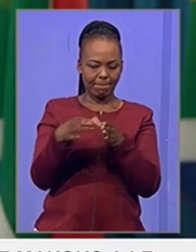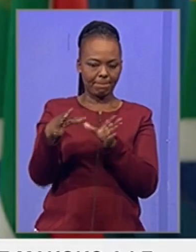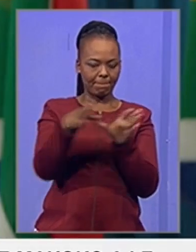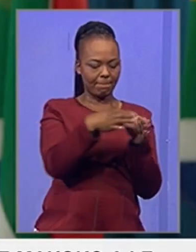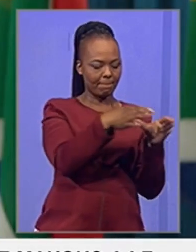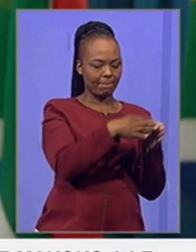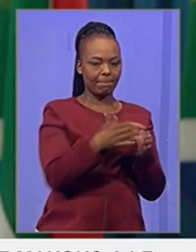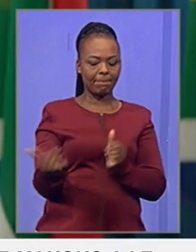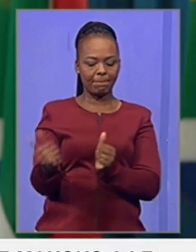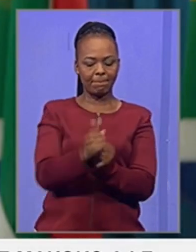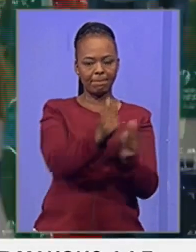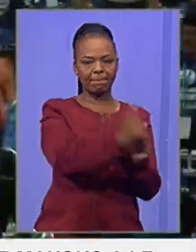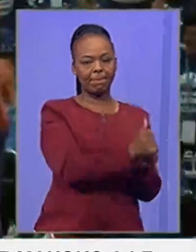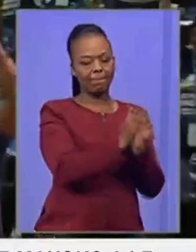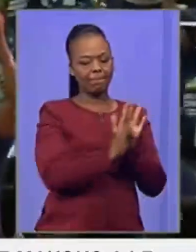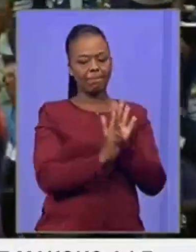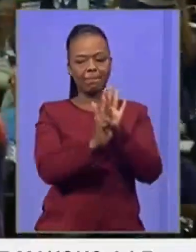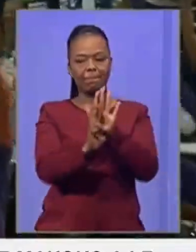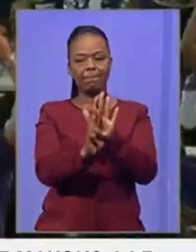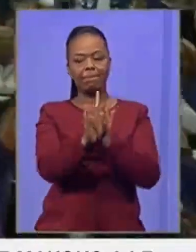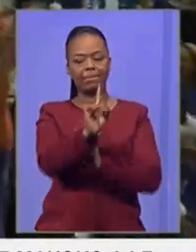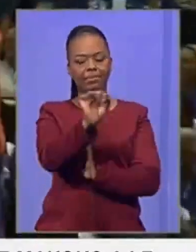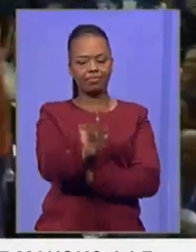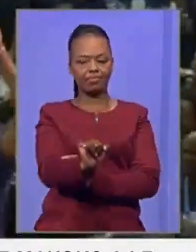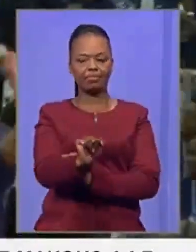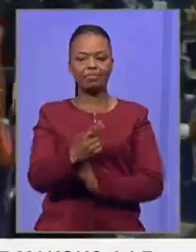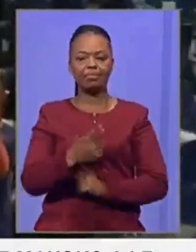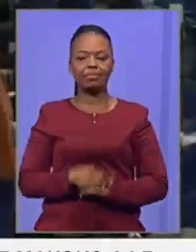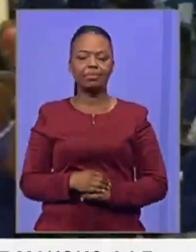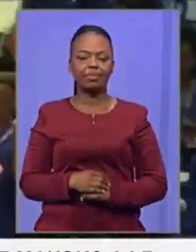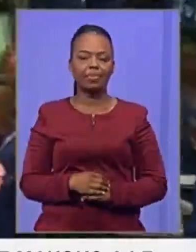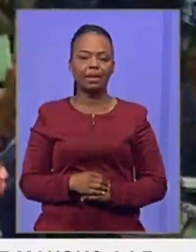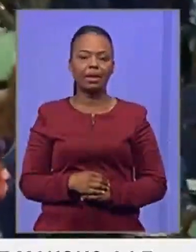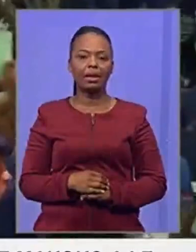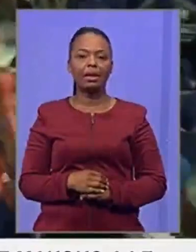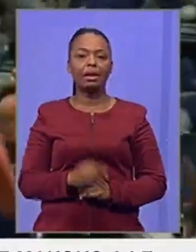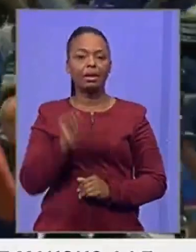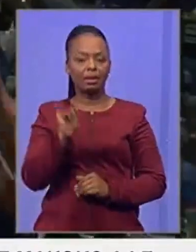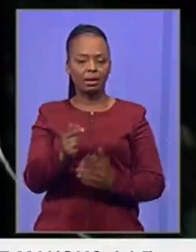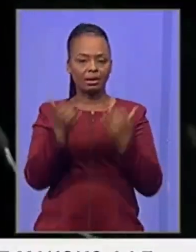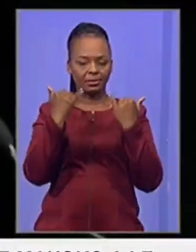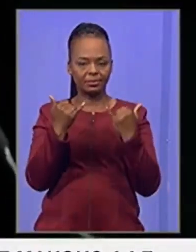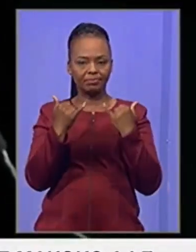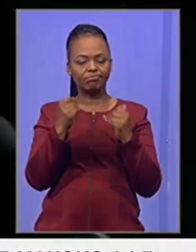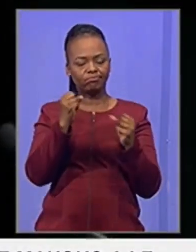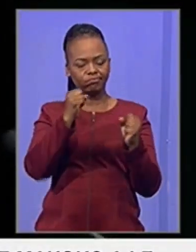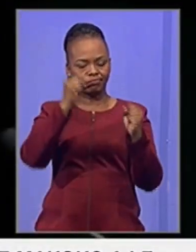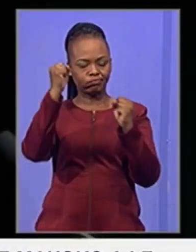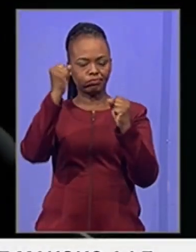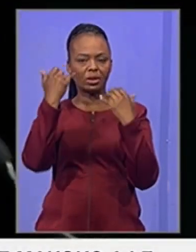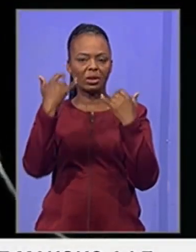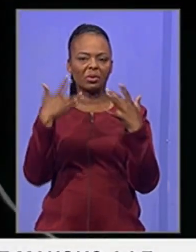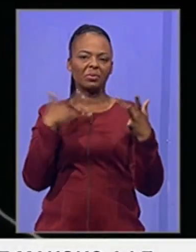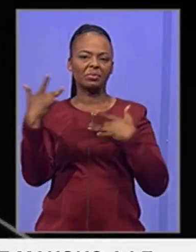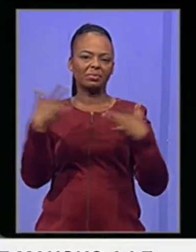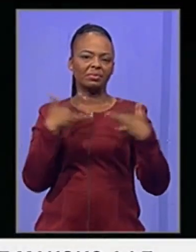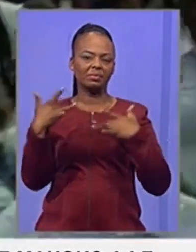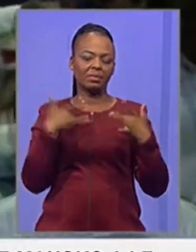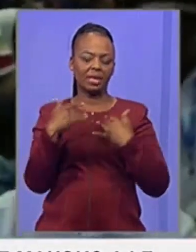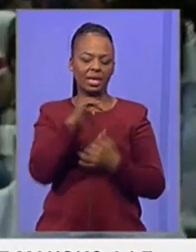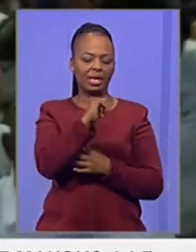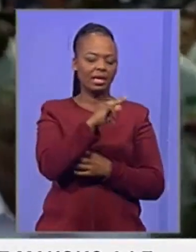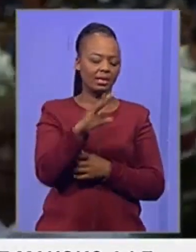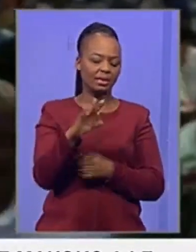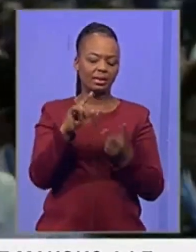myself representing the Democratic Alliance. Steenhuisen o tlhagisitse matshwenyego a gagwe tse bang le kgonagalo ya semphato gare ga ANC